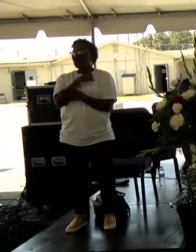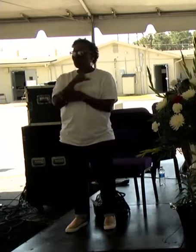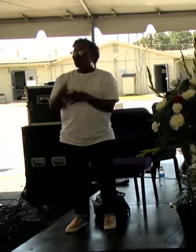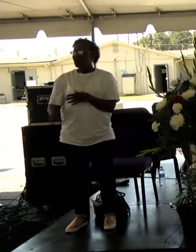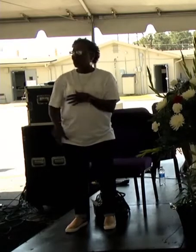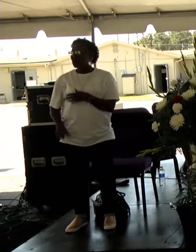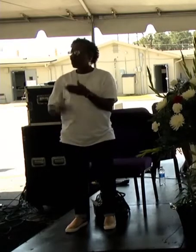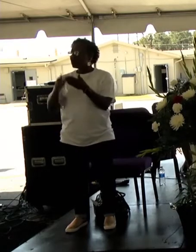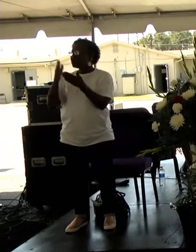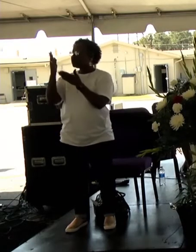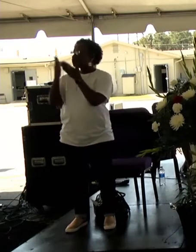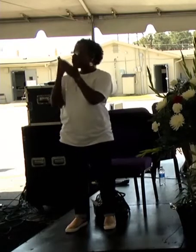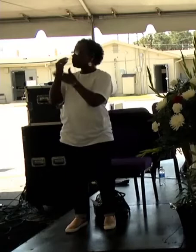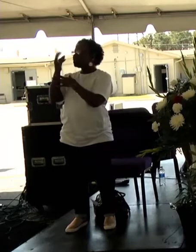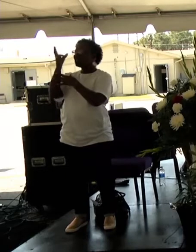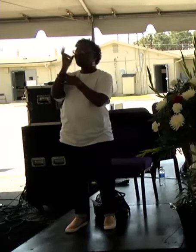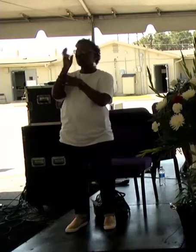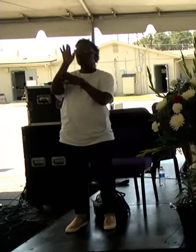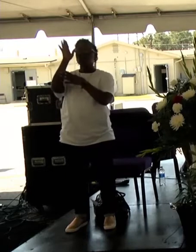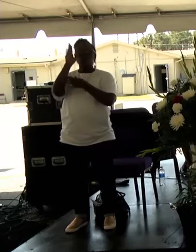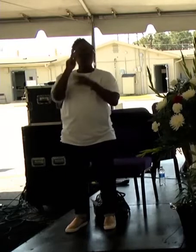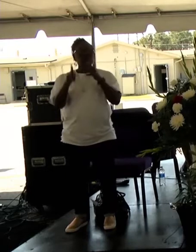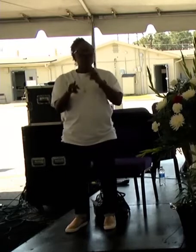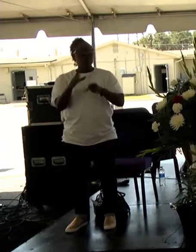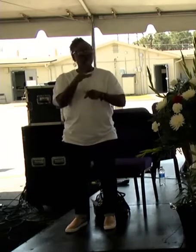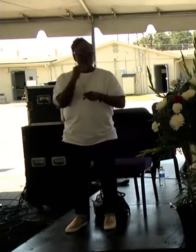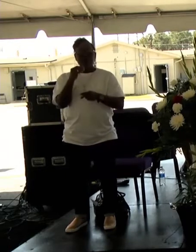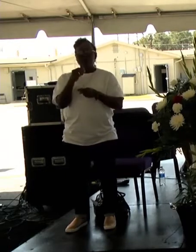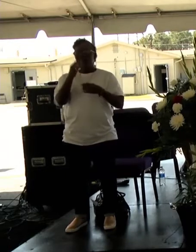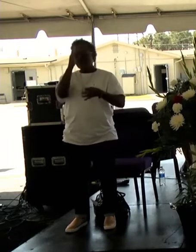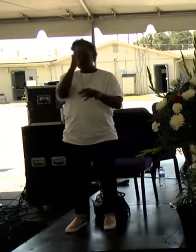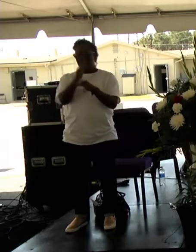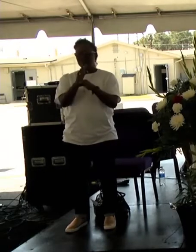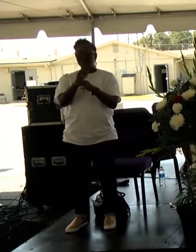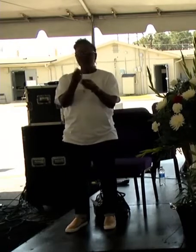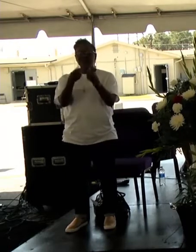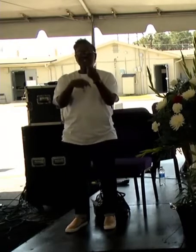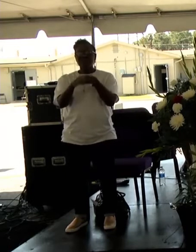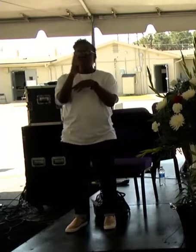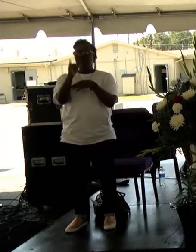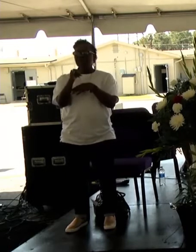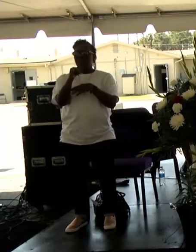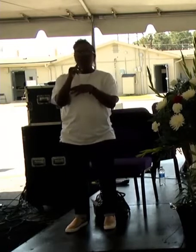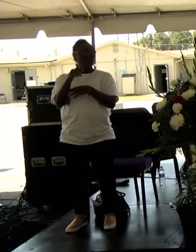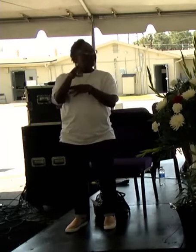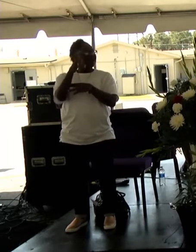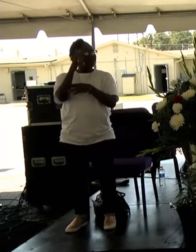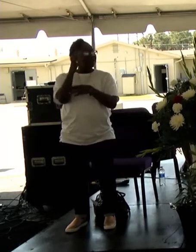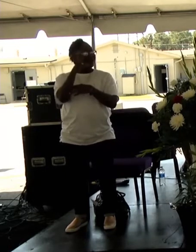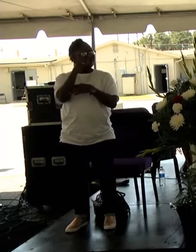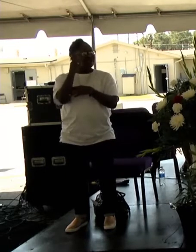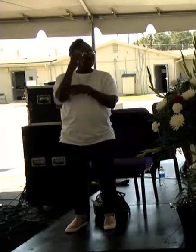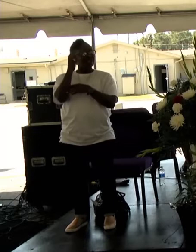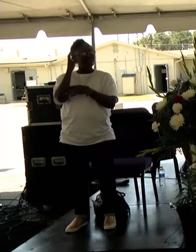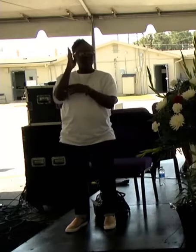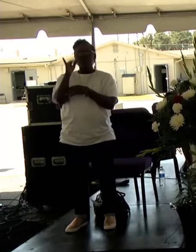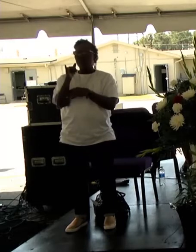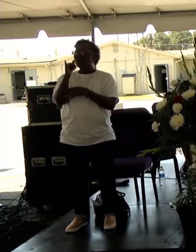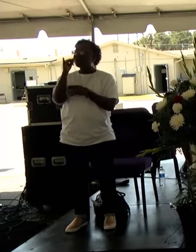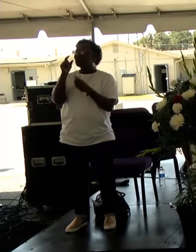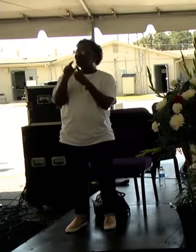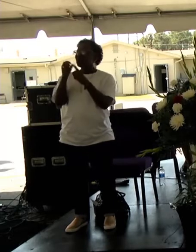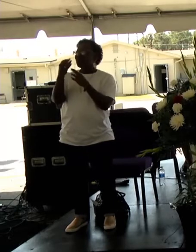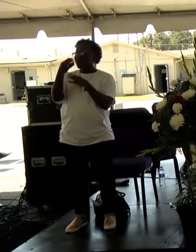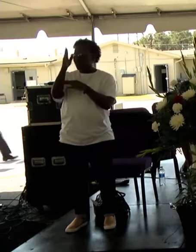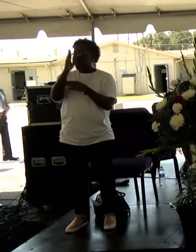the servant heareth your people, are ready for your word. Faith coming by hearing, hearing by the word of God. Destroy yokes, but build up your people that